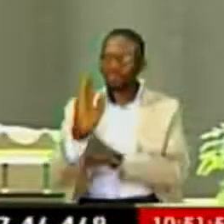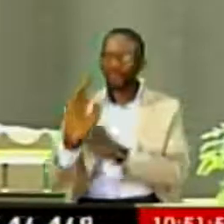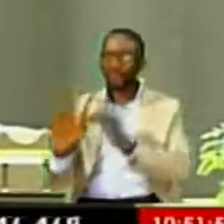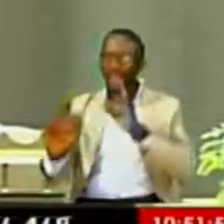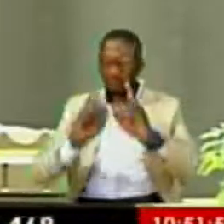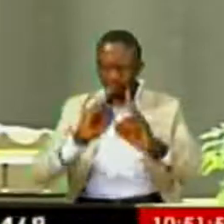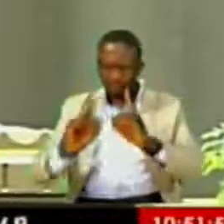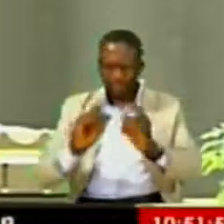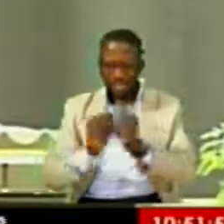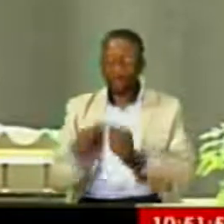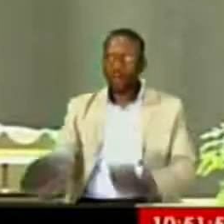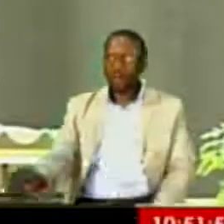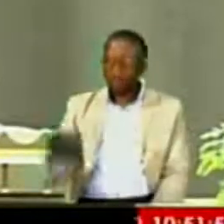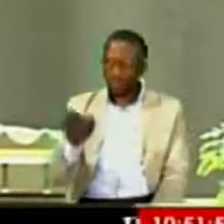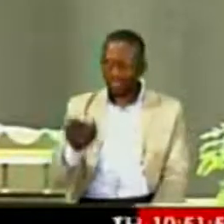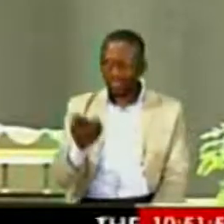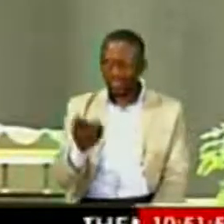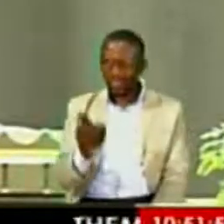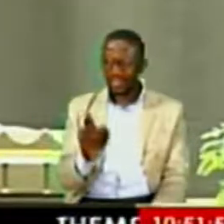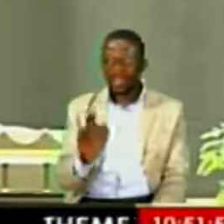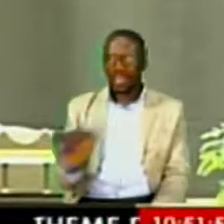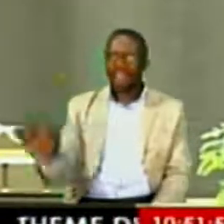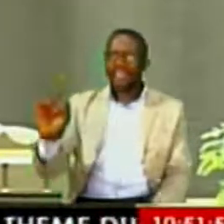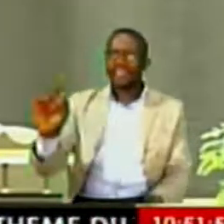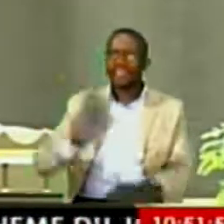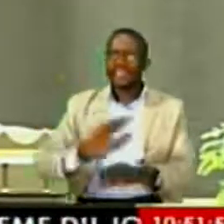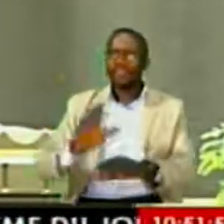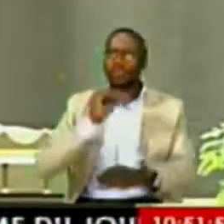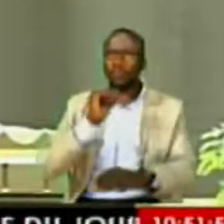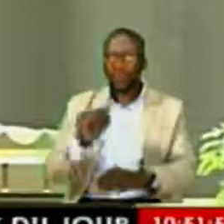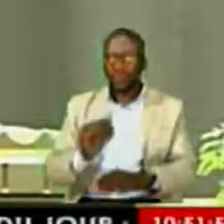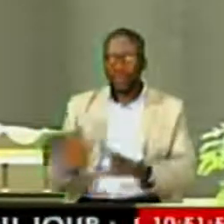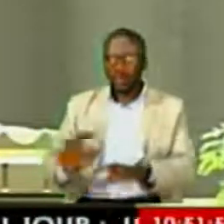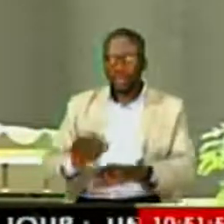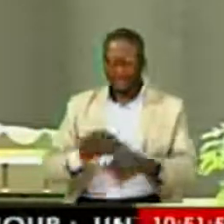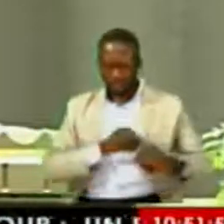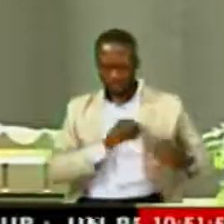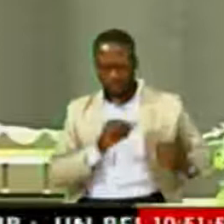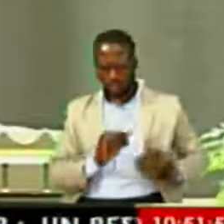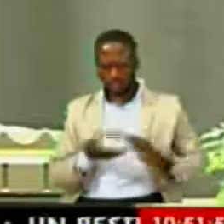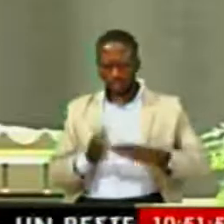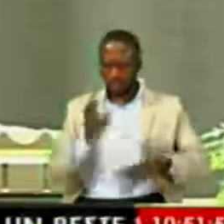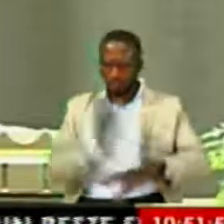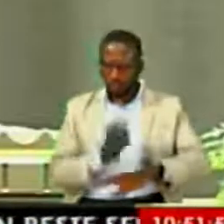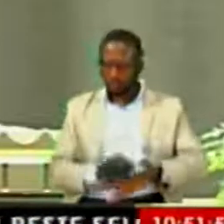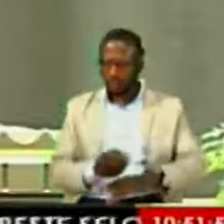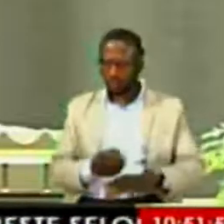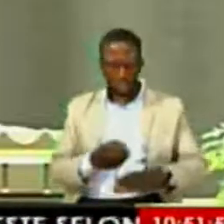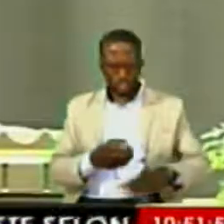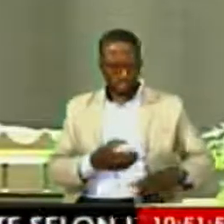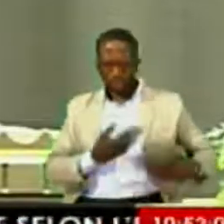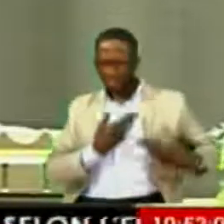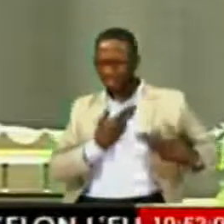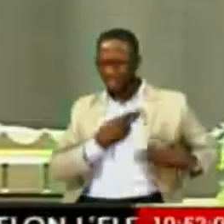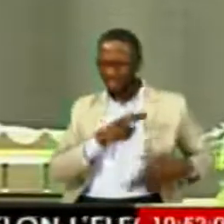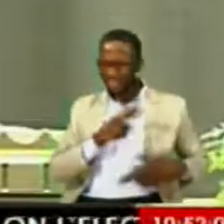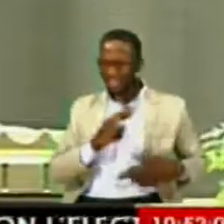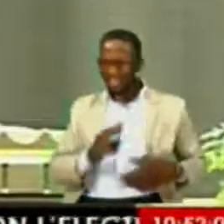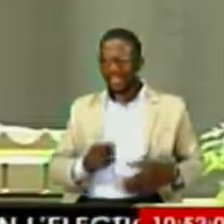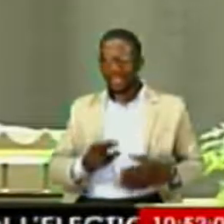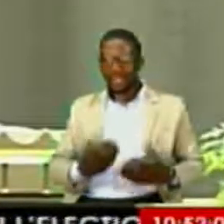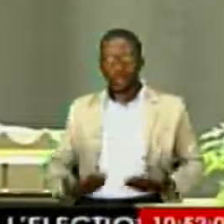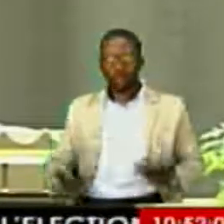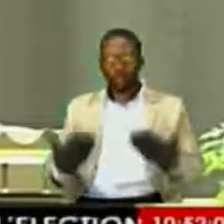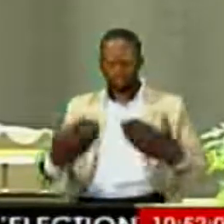t'a parlé, God has spoken to you, il ne faut pas endurcir ton cœur. You should not harden your heart. Repent-toi. Repent. Donne ta vie au Seigneur. Give your life to the Lord. Crois de